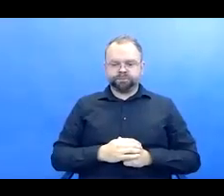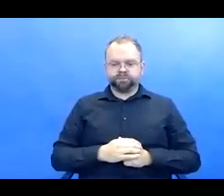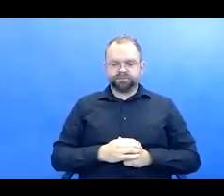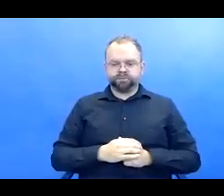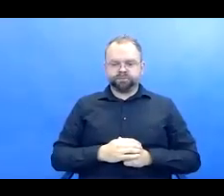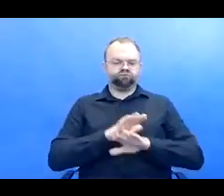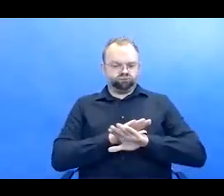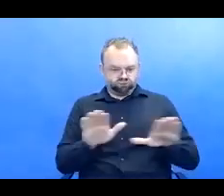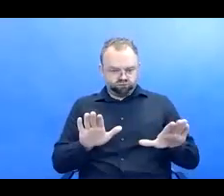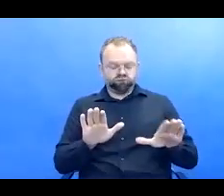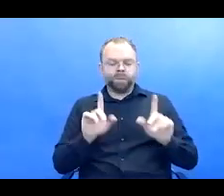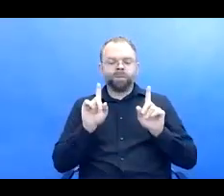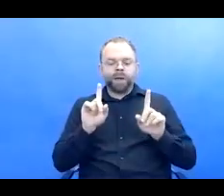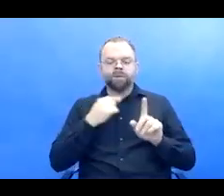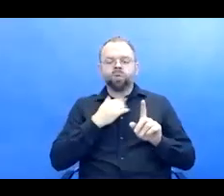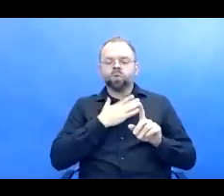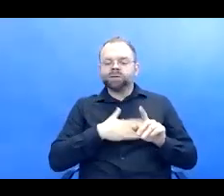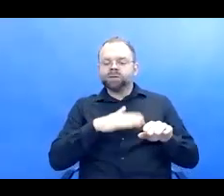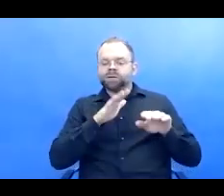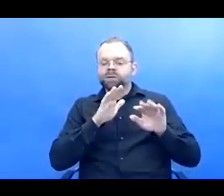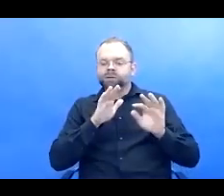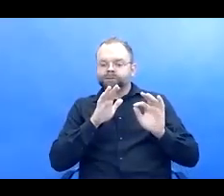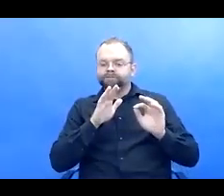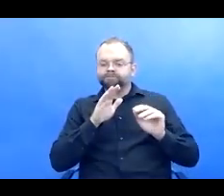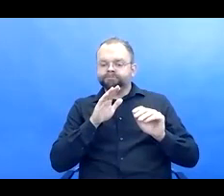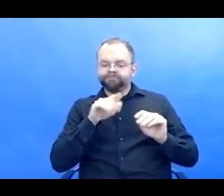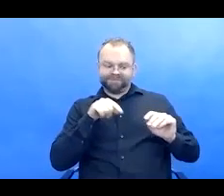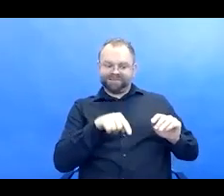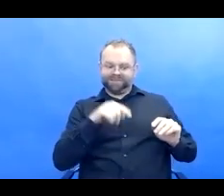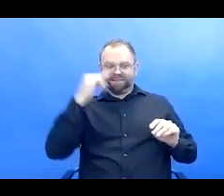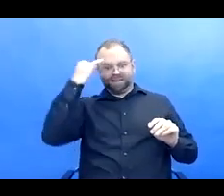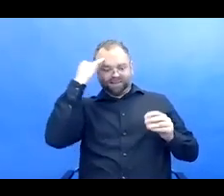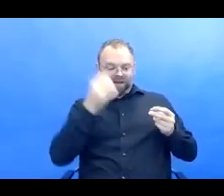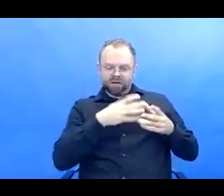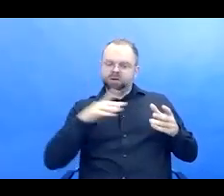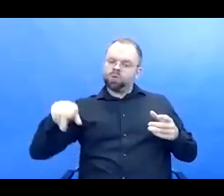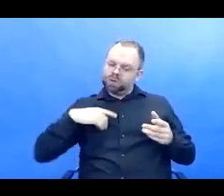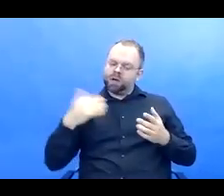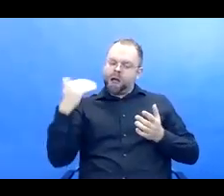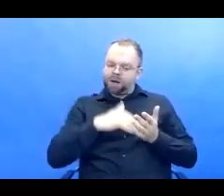are happy also to share with the members here. Thank you, Alex, back to you.